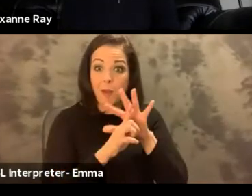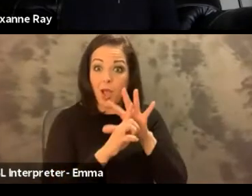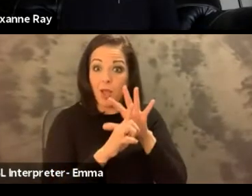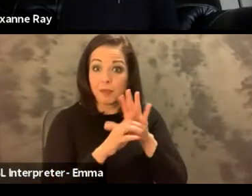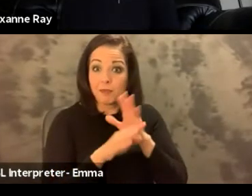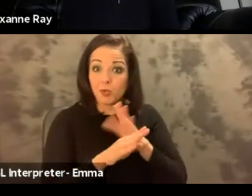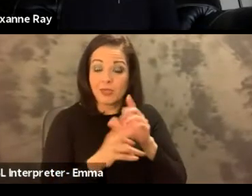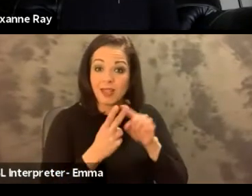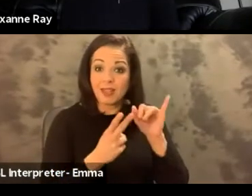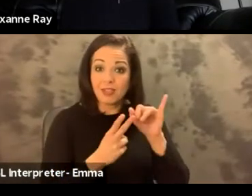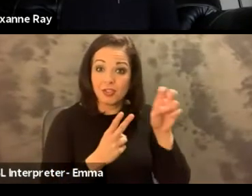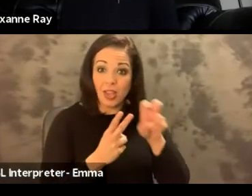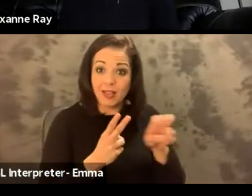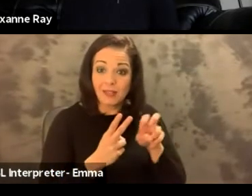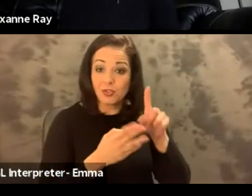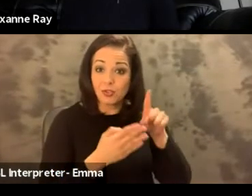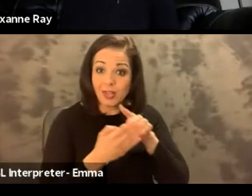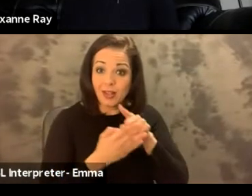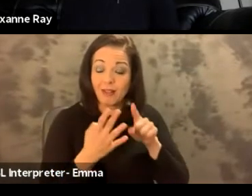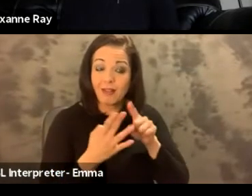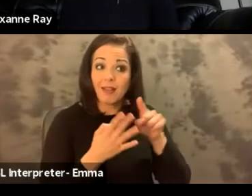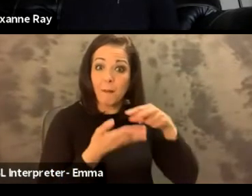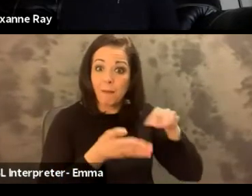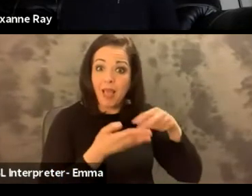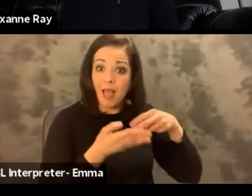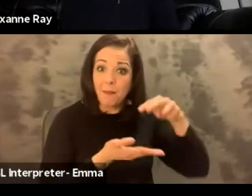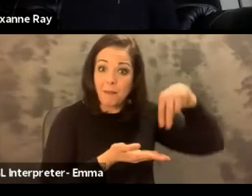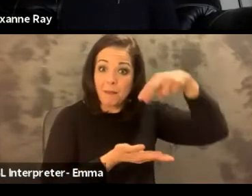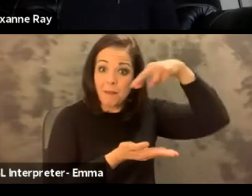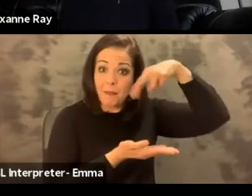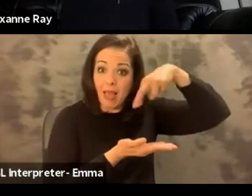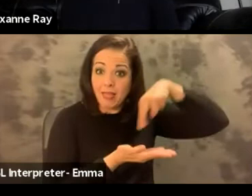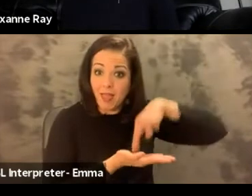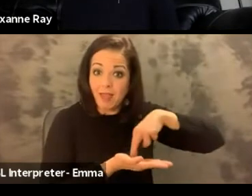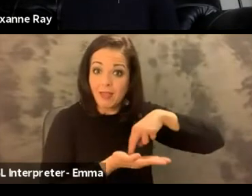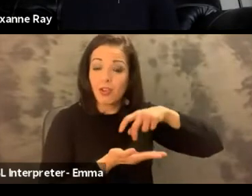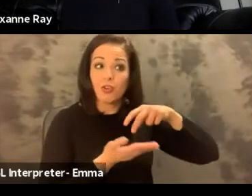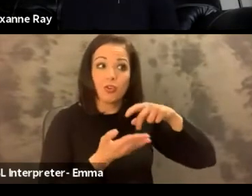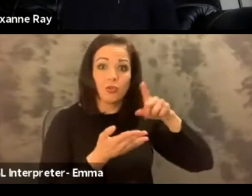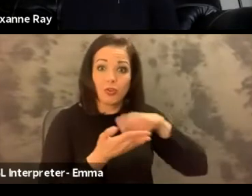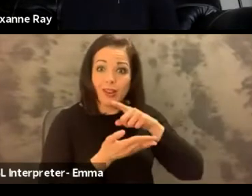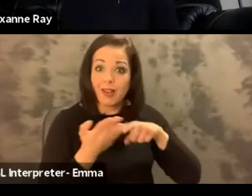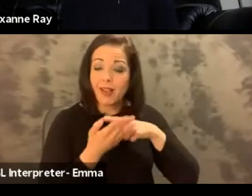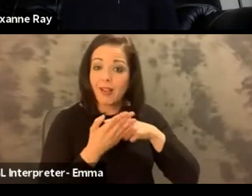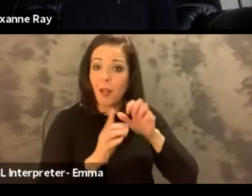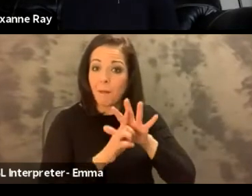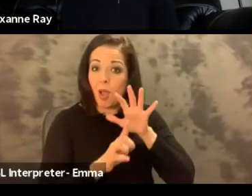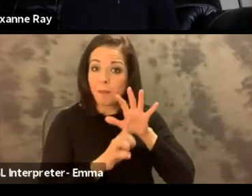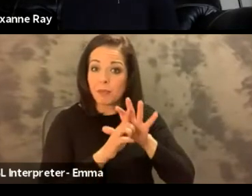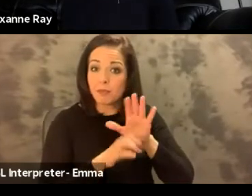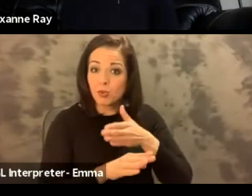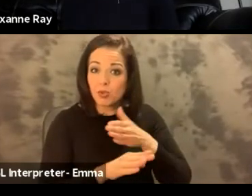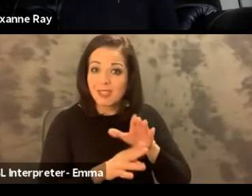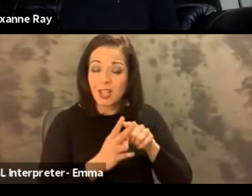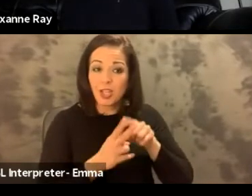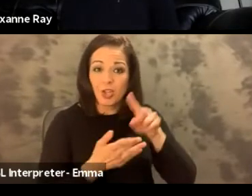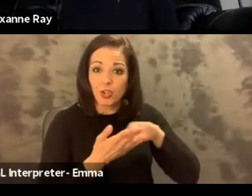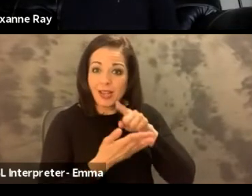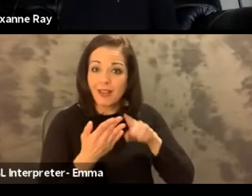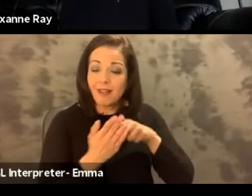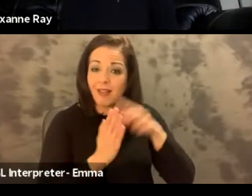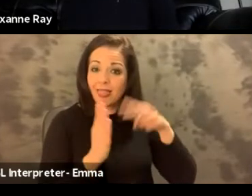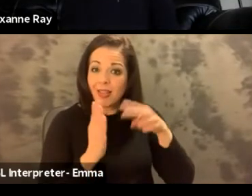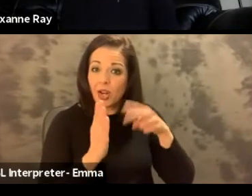a ballet, a dance critic, a pop music critic, a literary